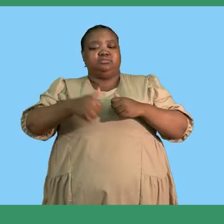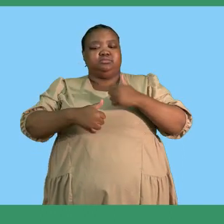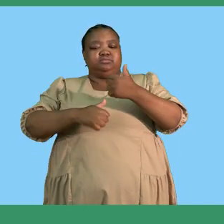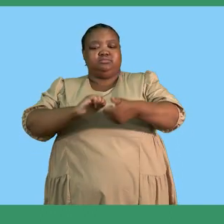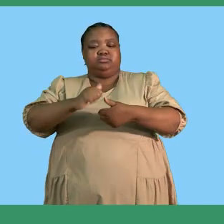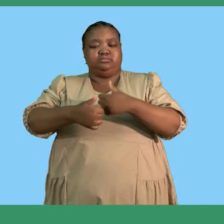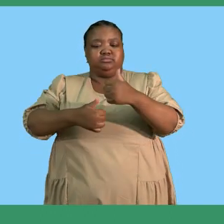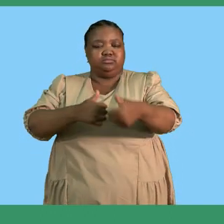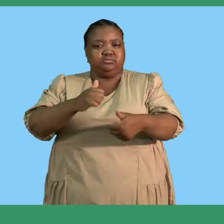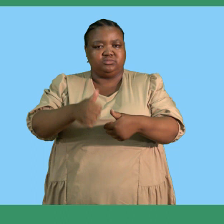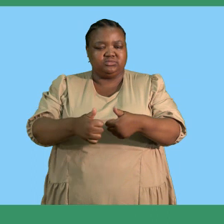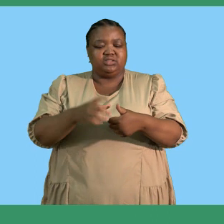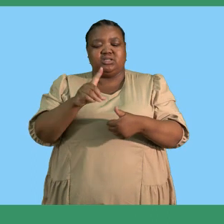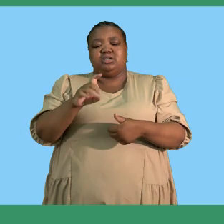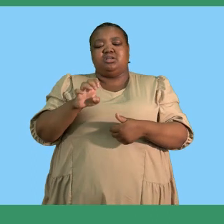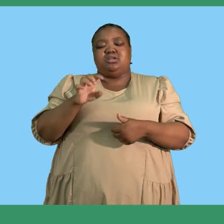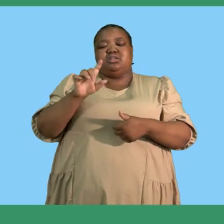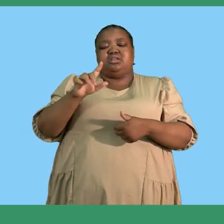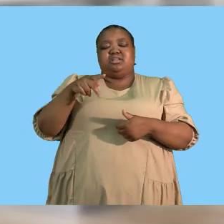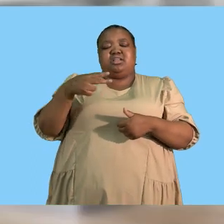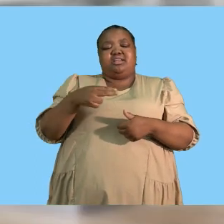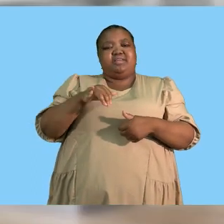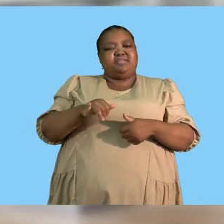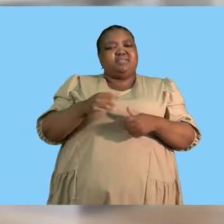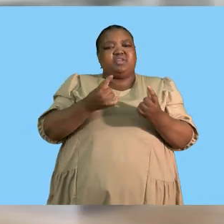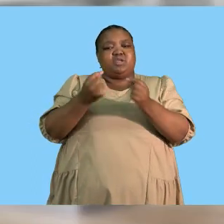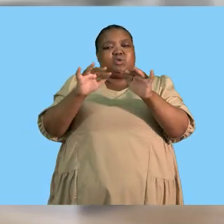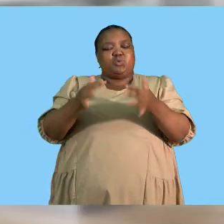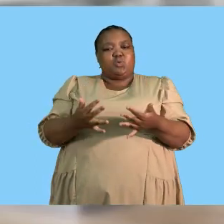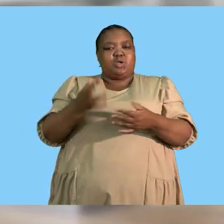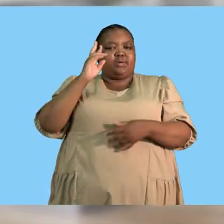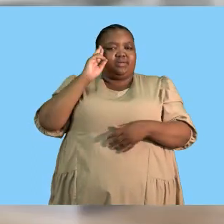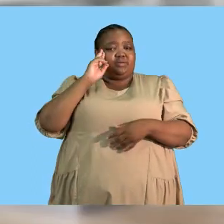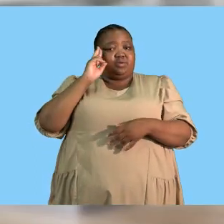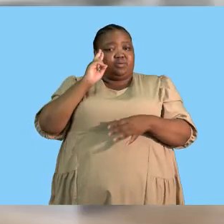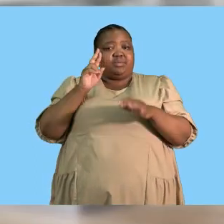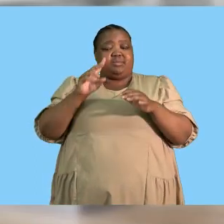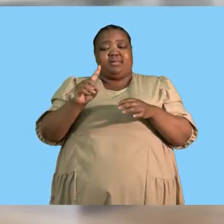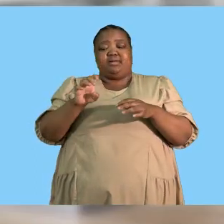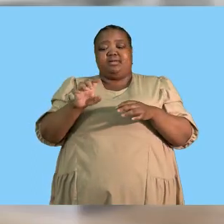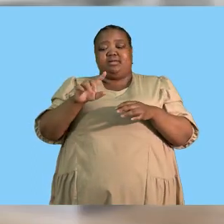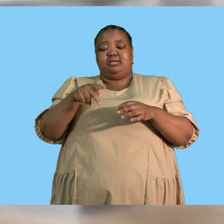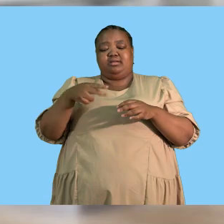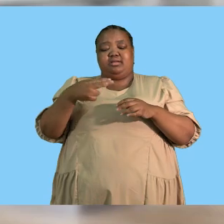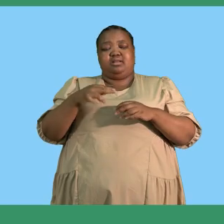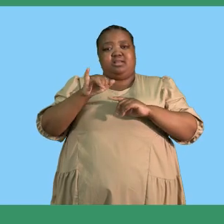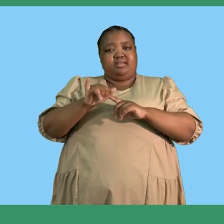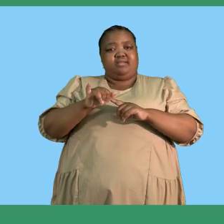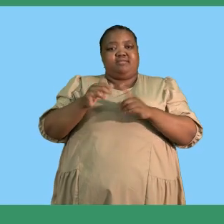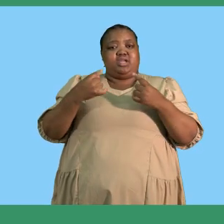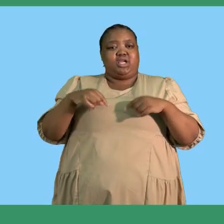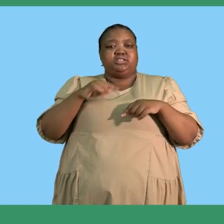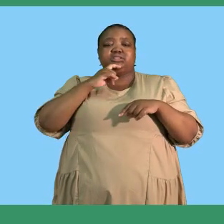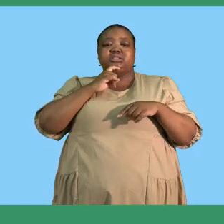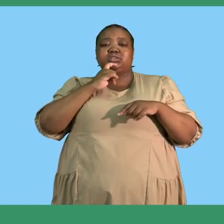to how is the Delphi technique done. Now, remember that with the Delphi, we use it